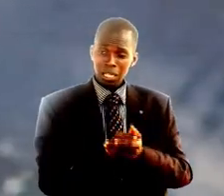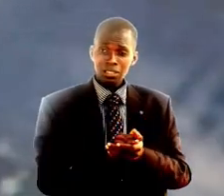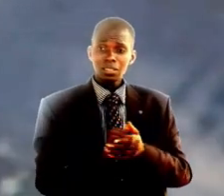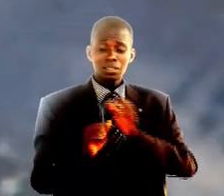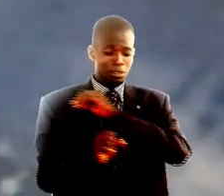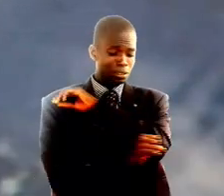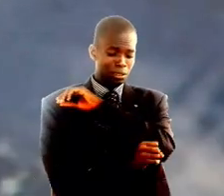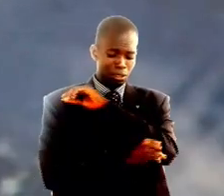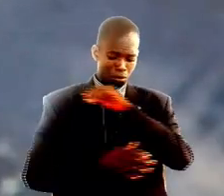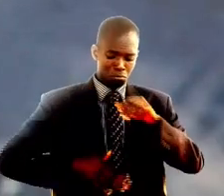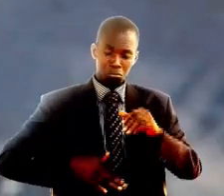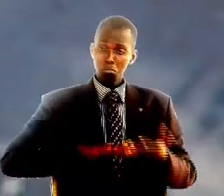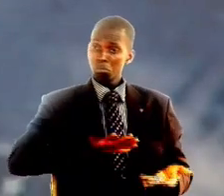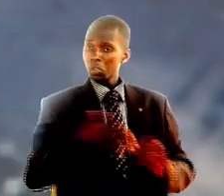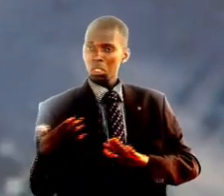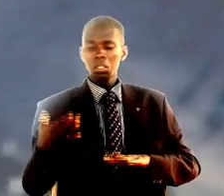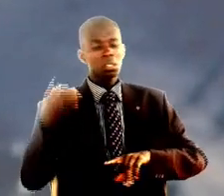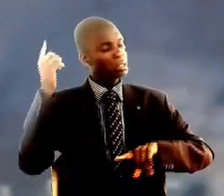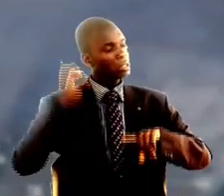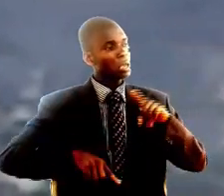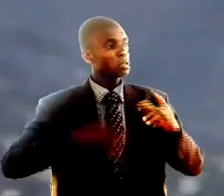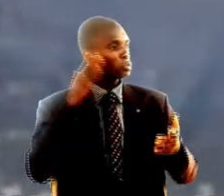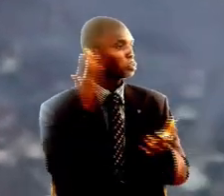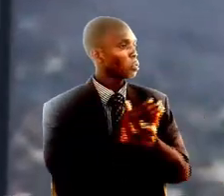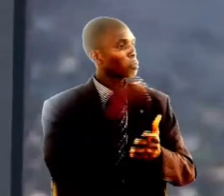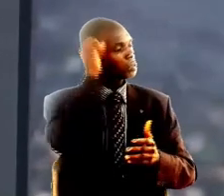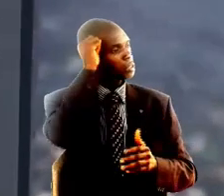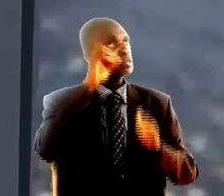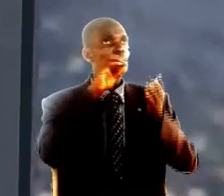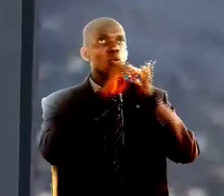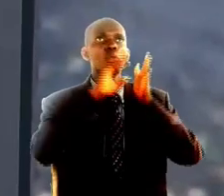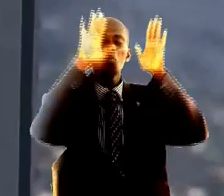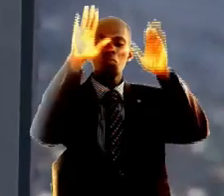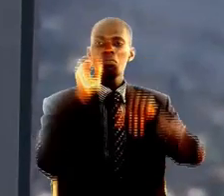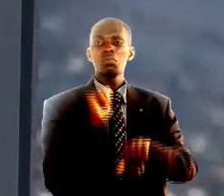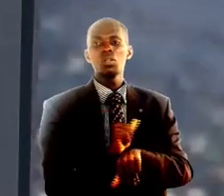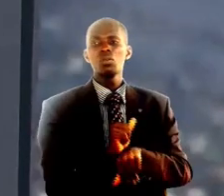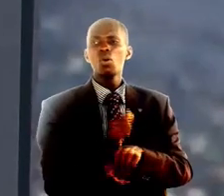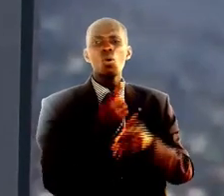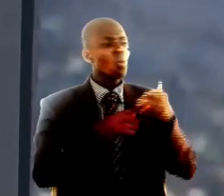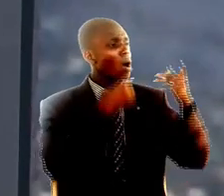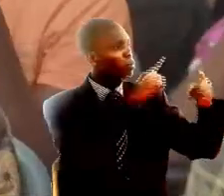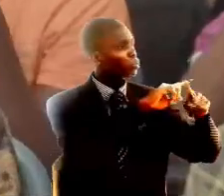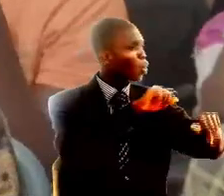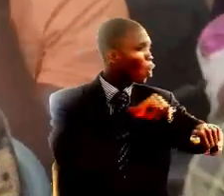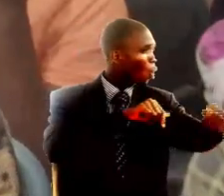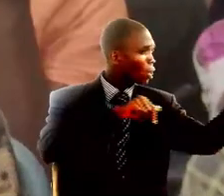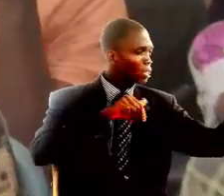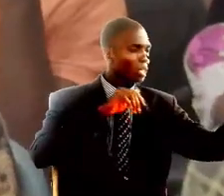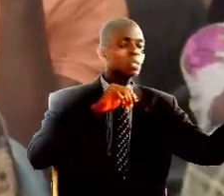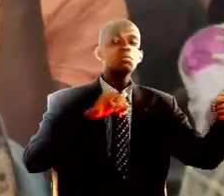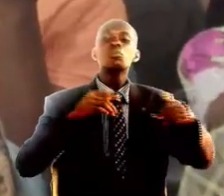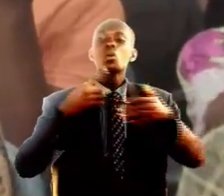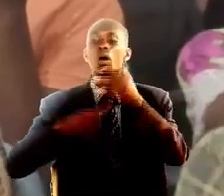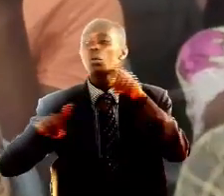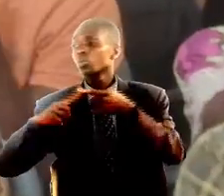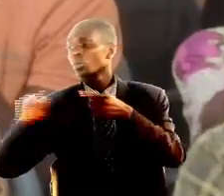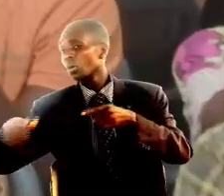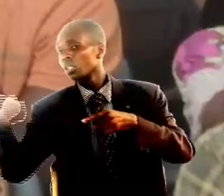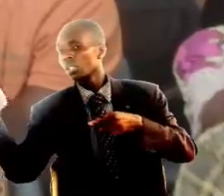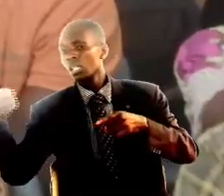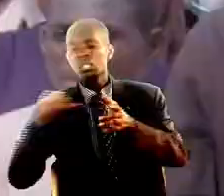Whatever happens to others, whatever does not happen to others, you're unstoppable.